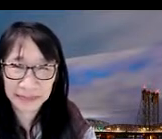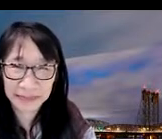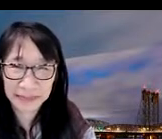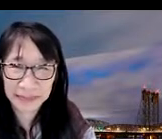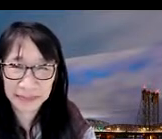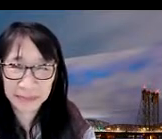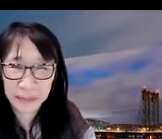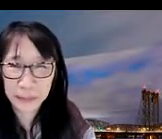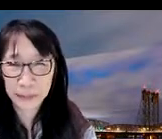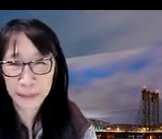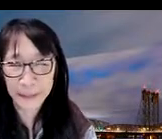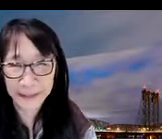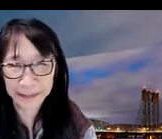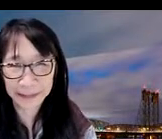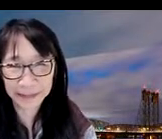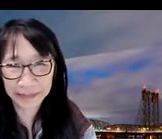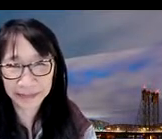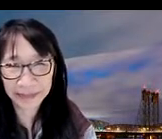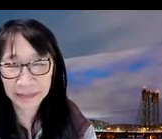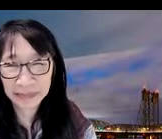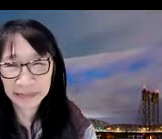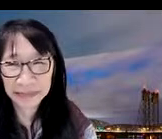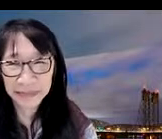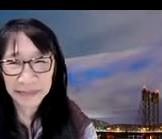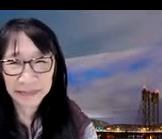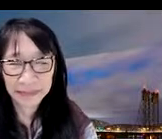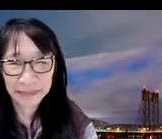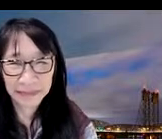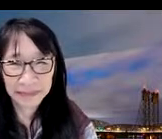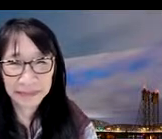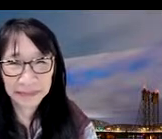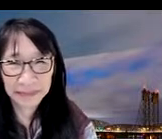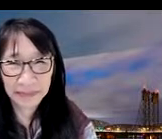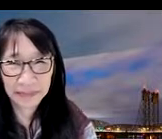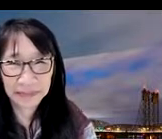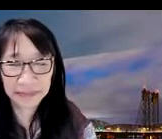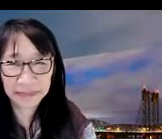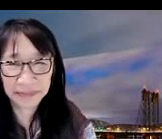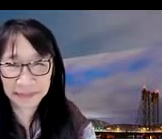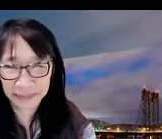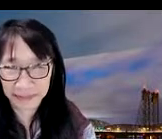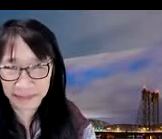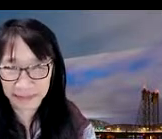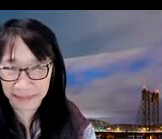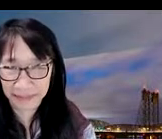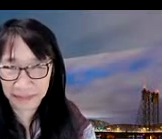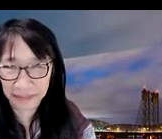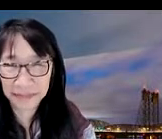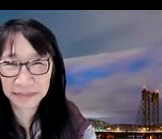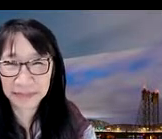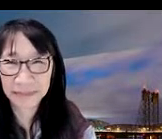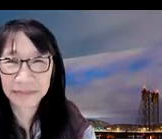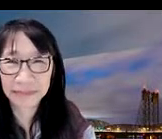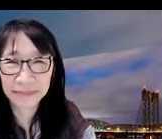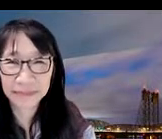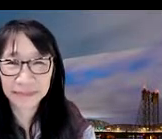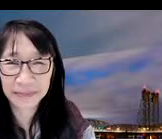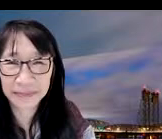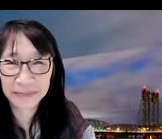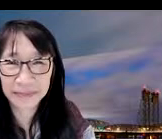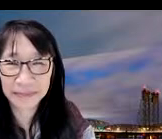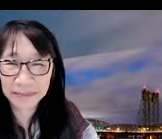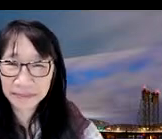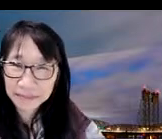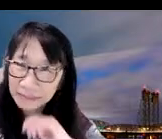Well, I'm a retired civil engineer. I've been a city engineer. I was a city engineer in Salem, Oregon for a while. I worked for the